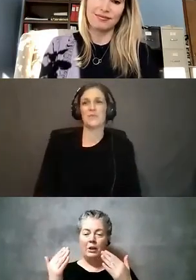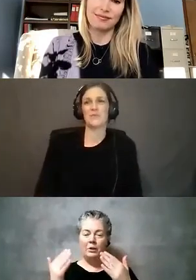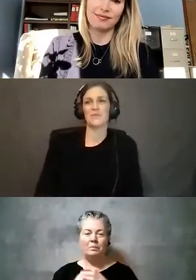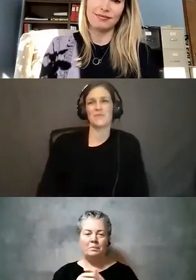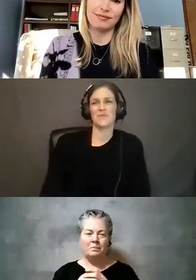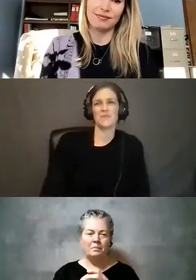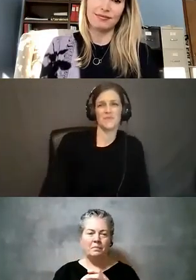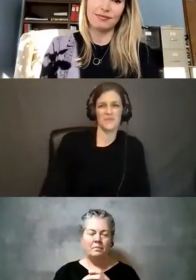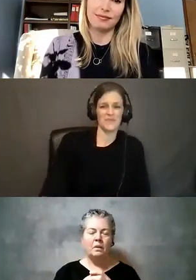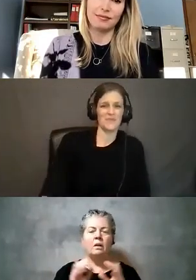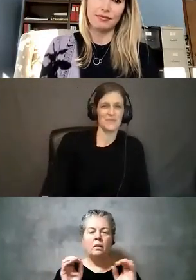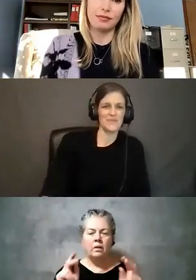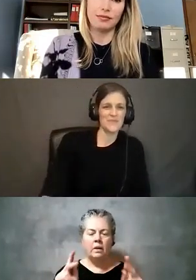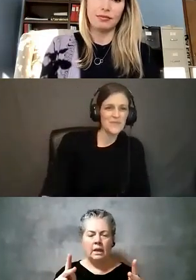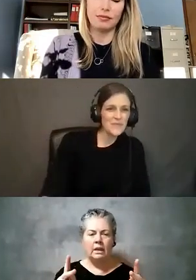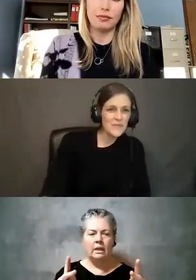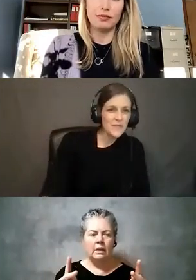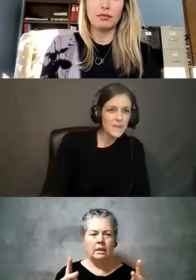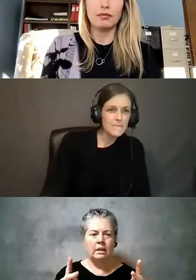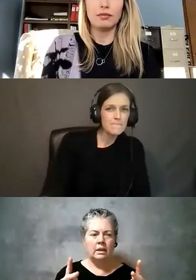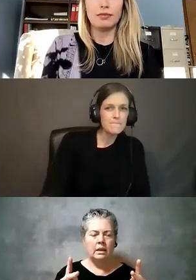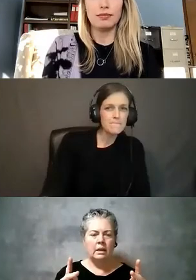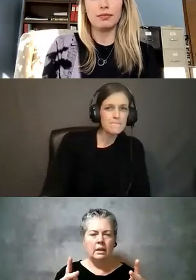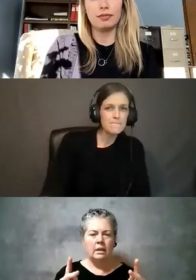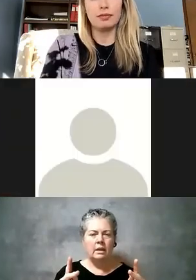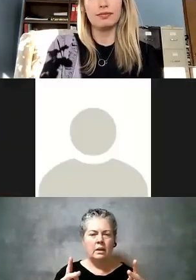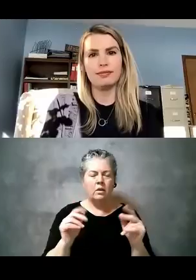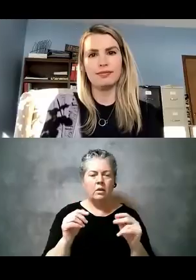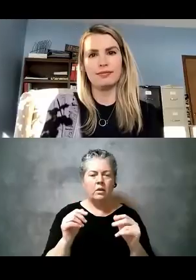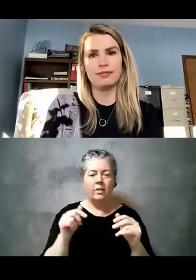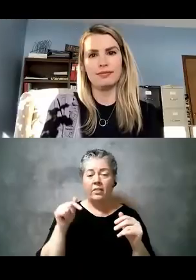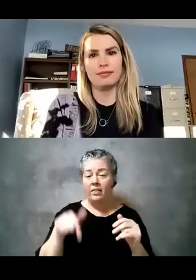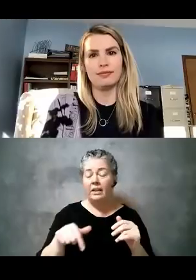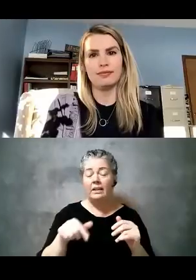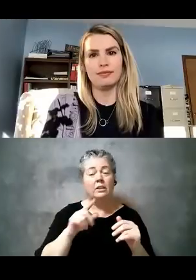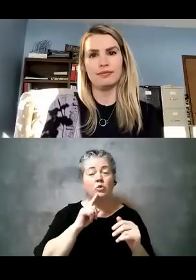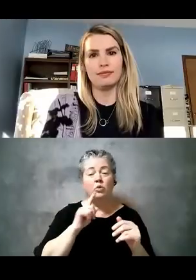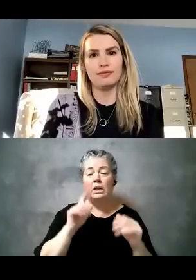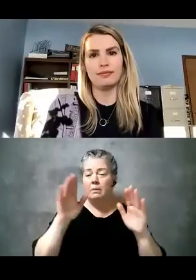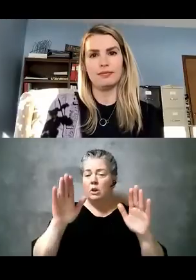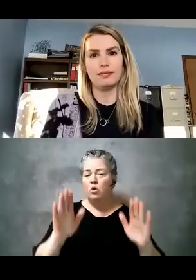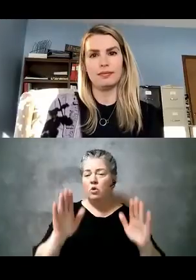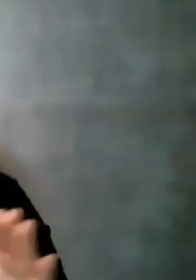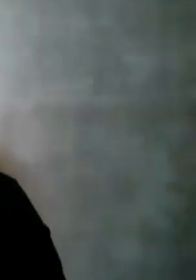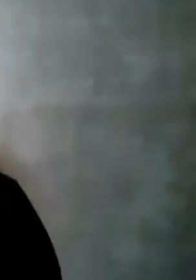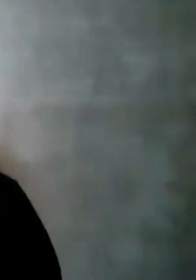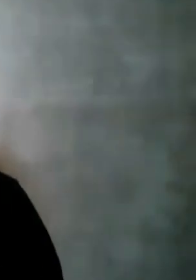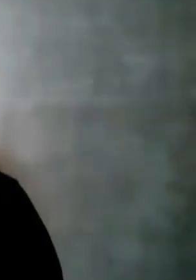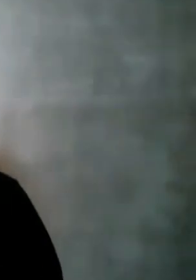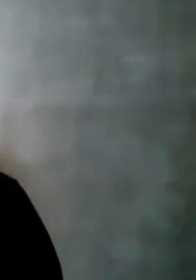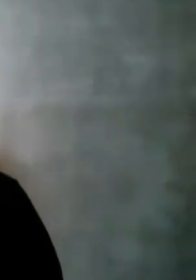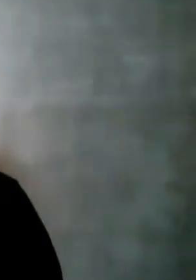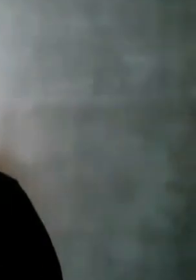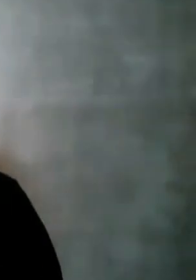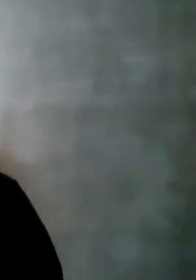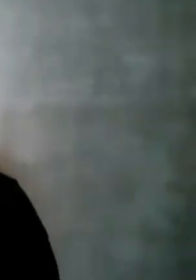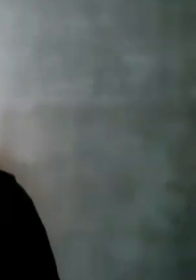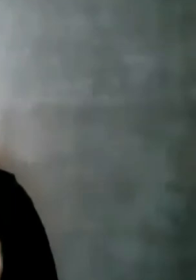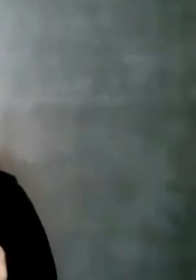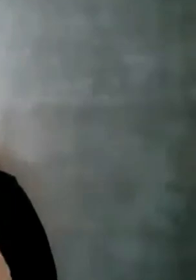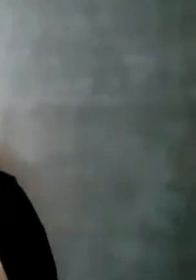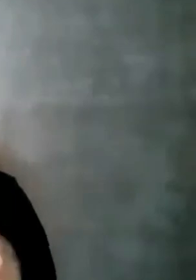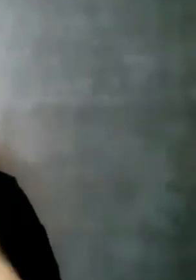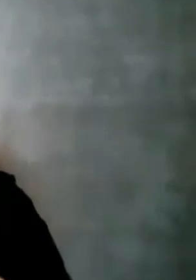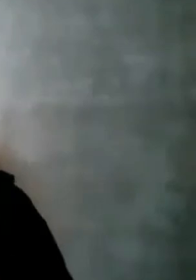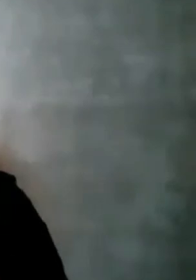Well, I'll tell you what, why don't this has been really a great webinar with everyone being on today. This is